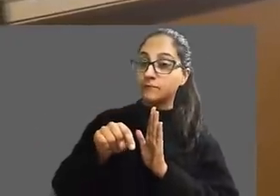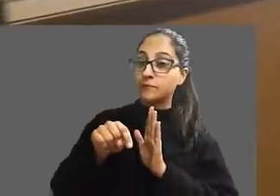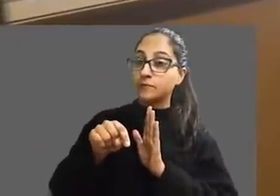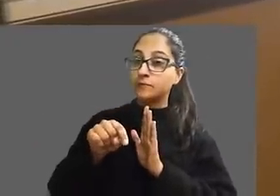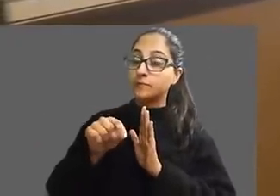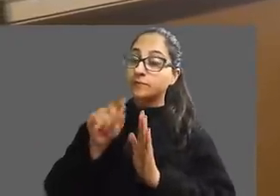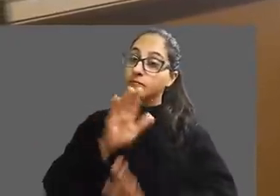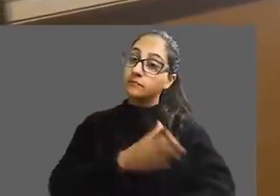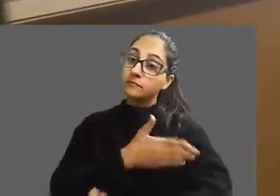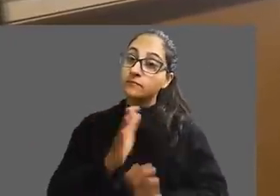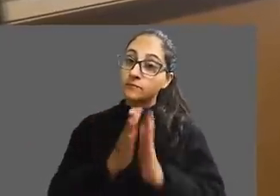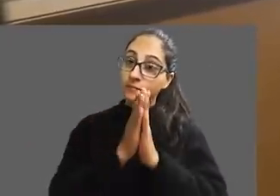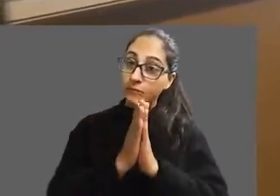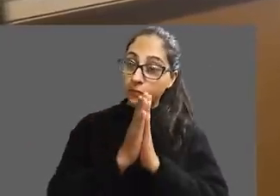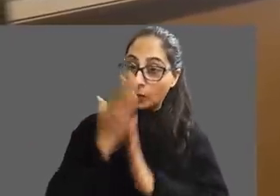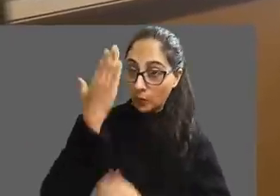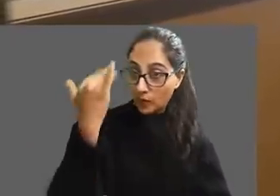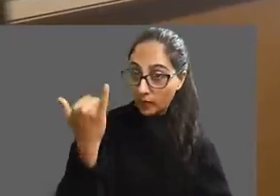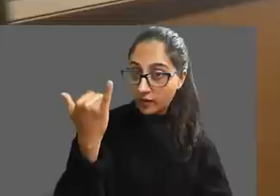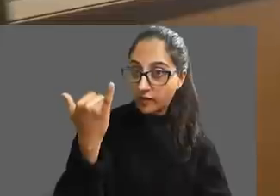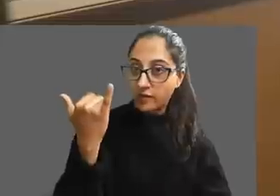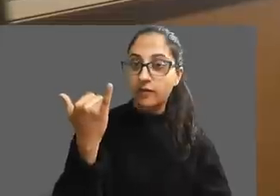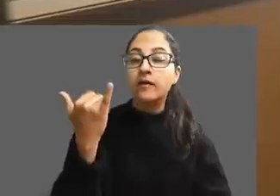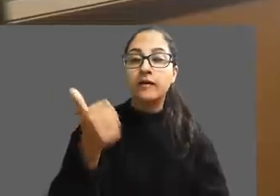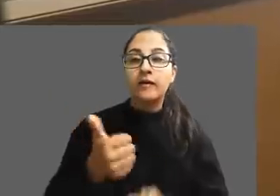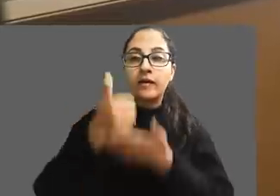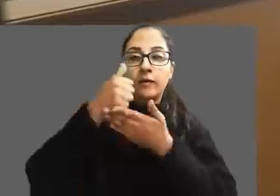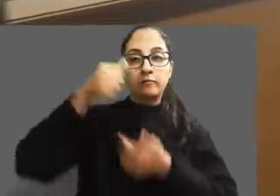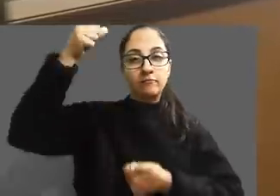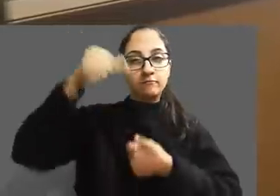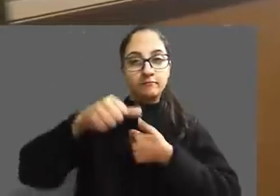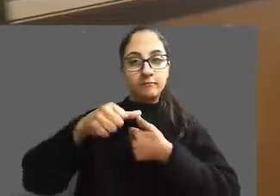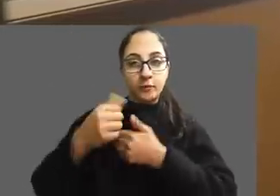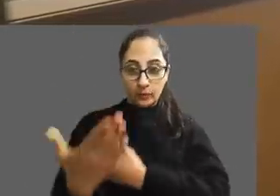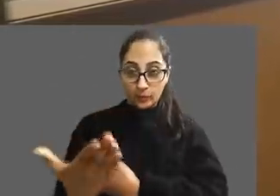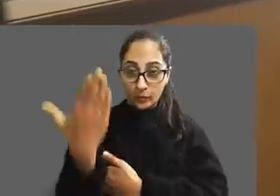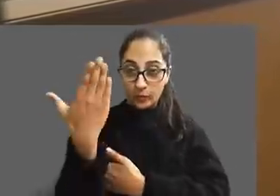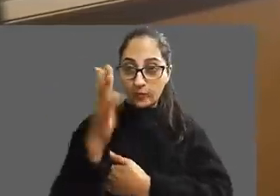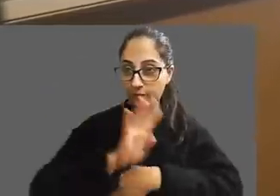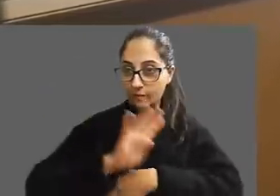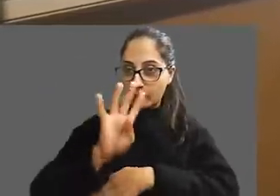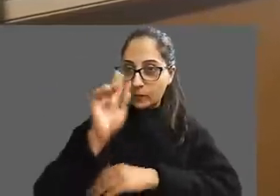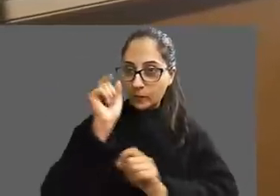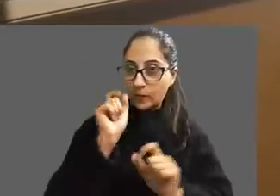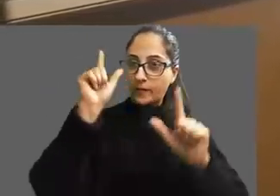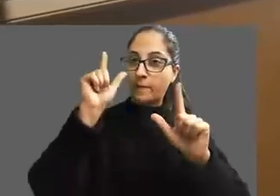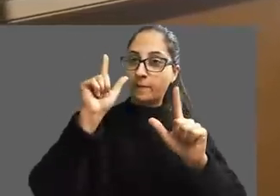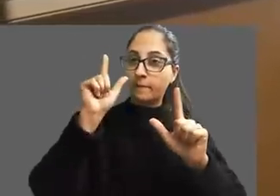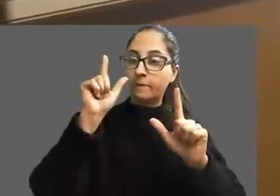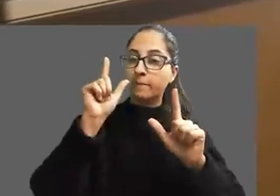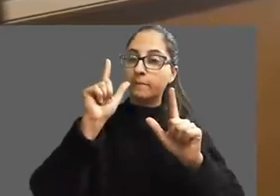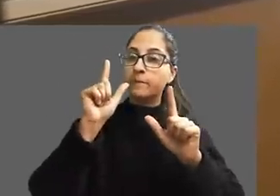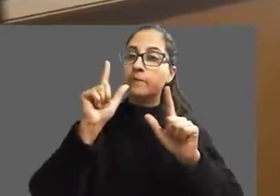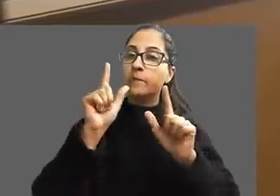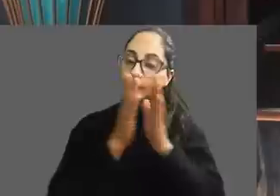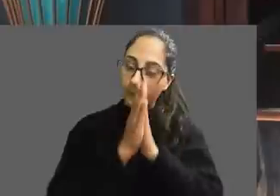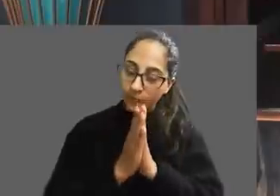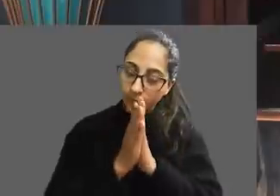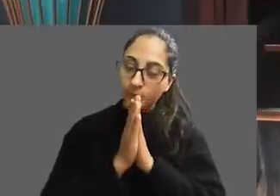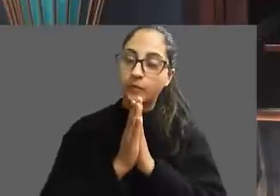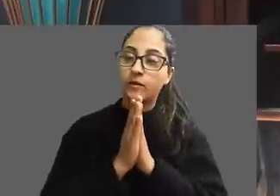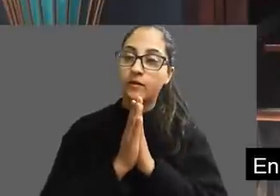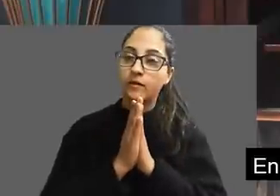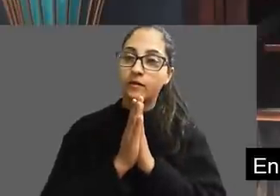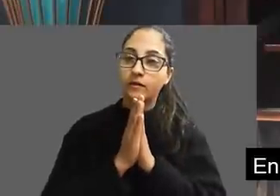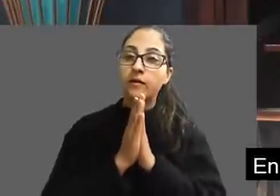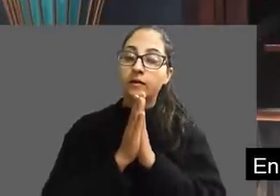also because it helps me understand the divine blessings that come to us when partaking in this very important ceremony.